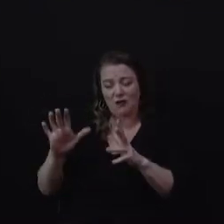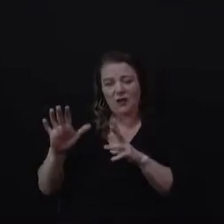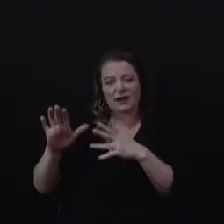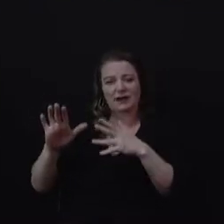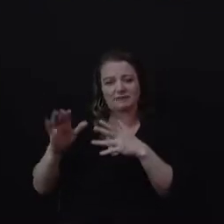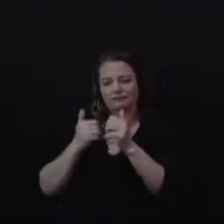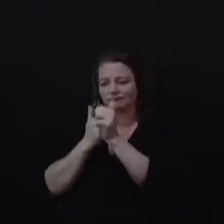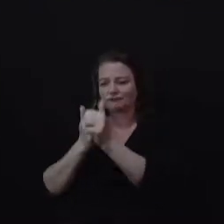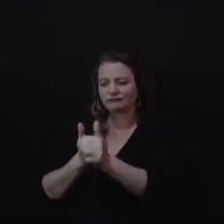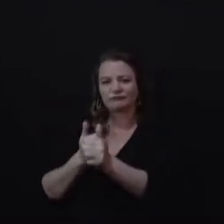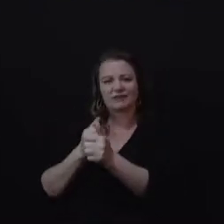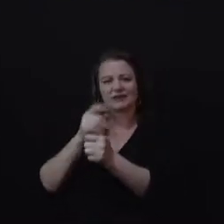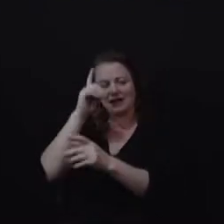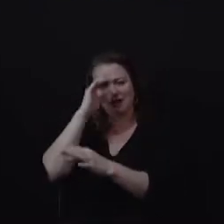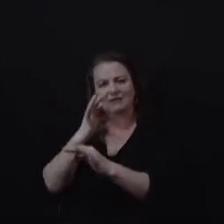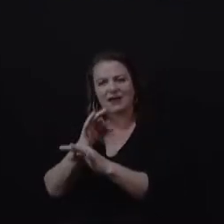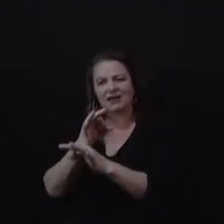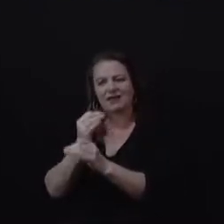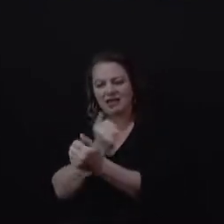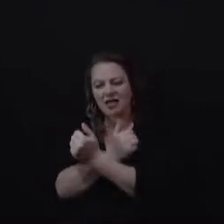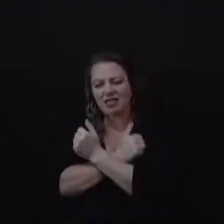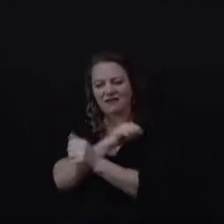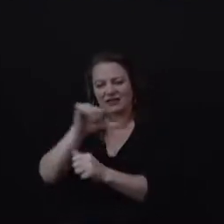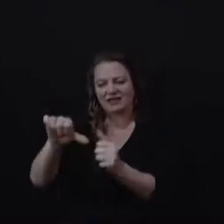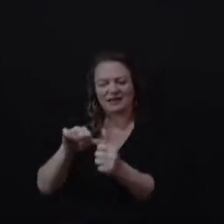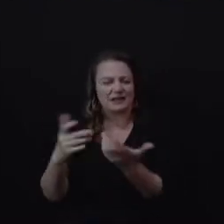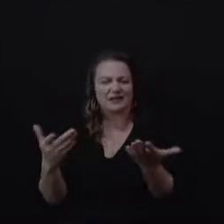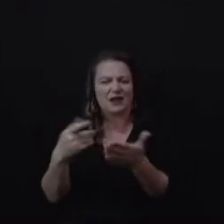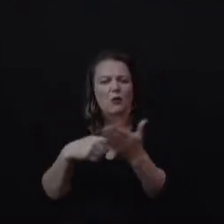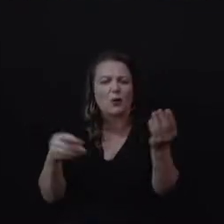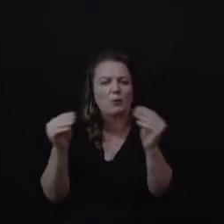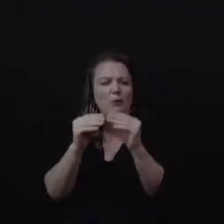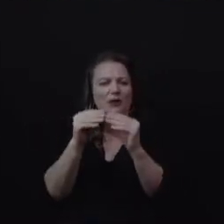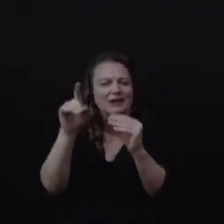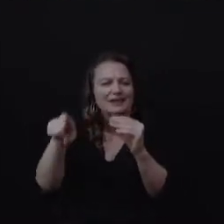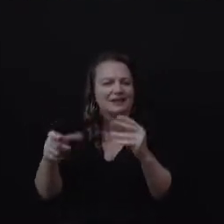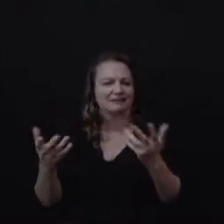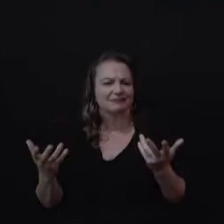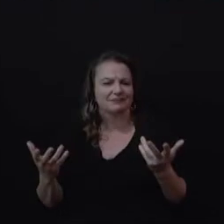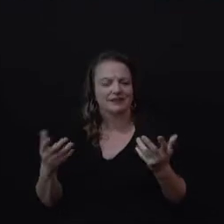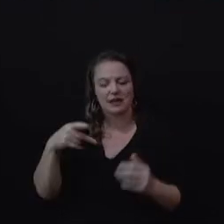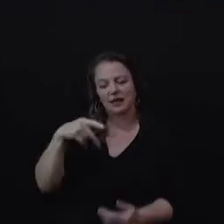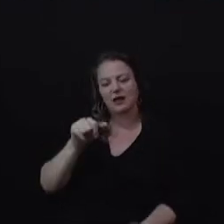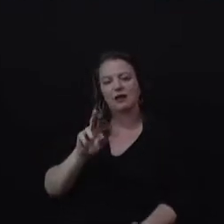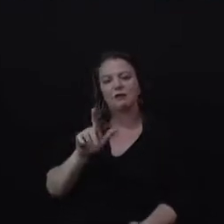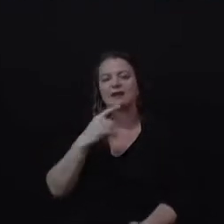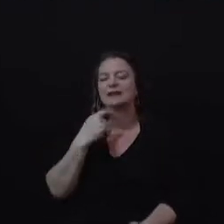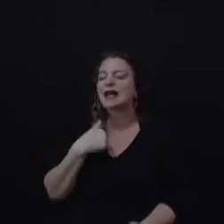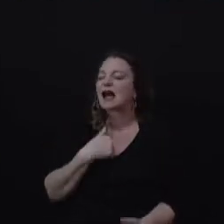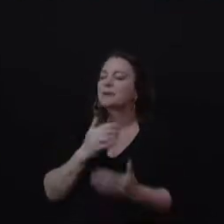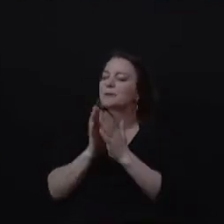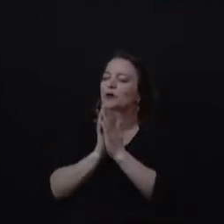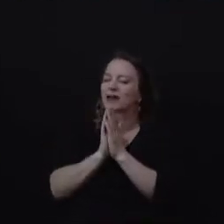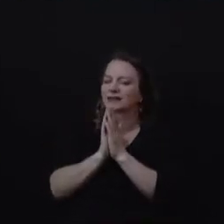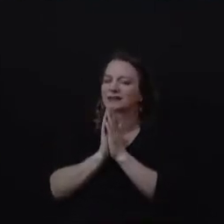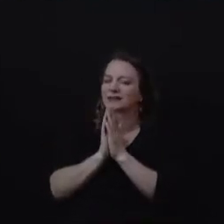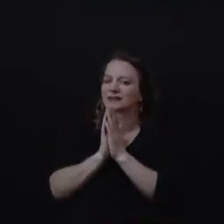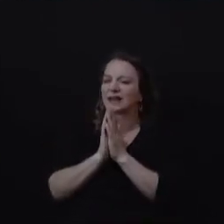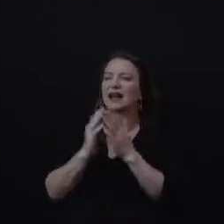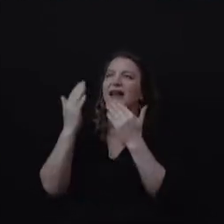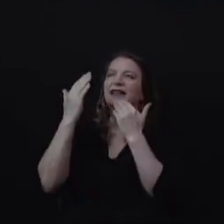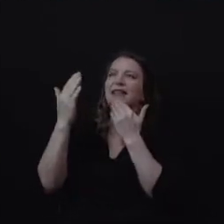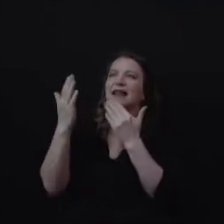faith, loving each other? What more do they need? Paul says, I'm praying after I give thanks that you will